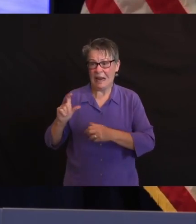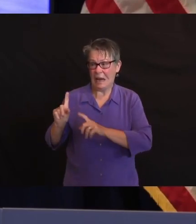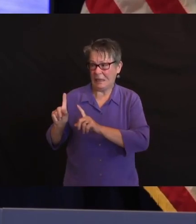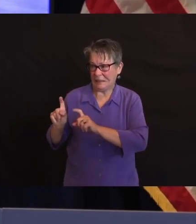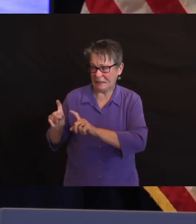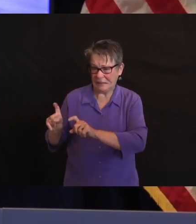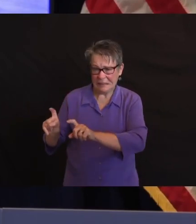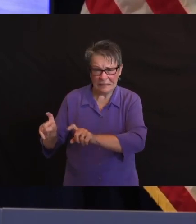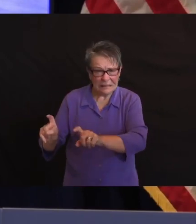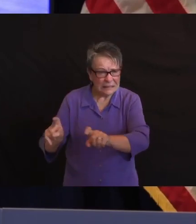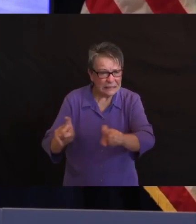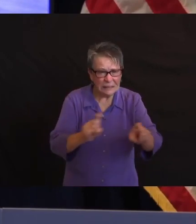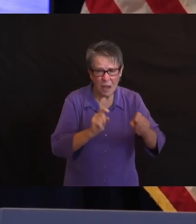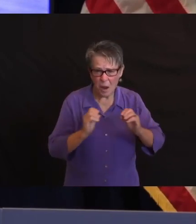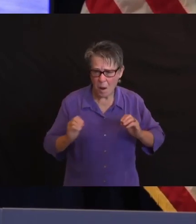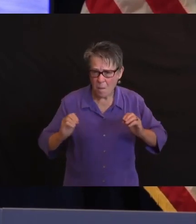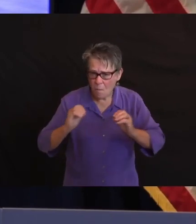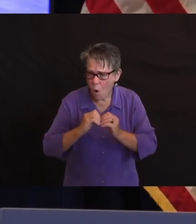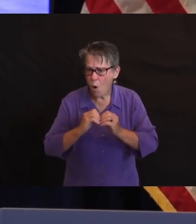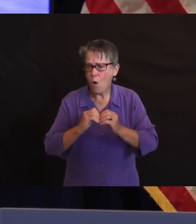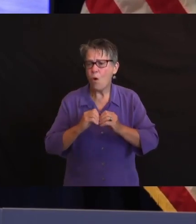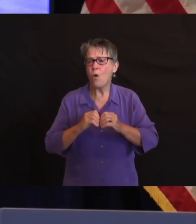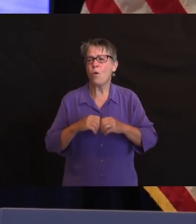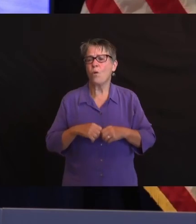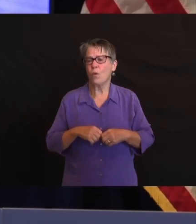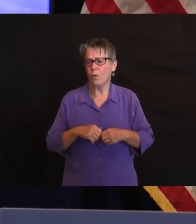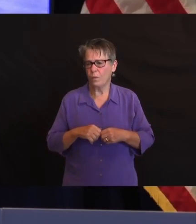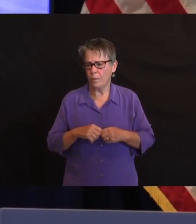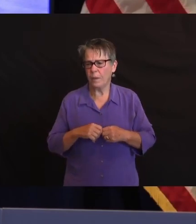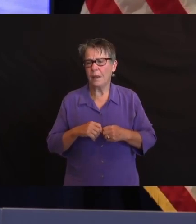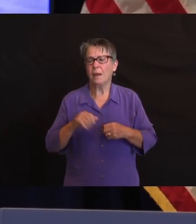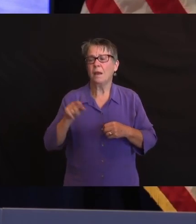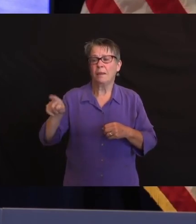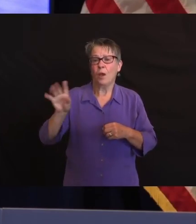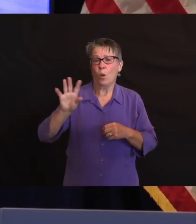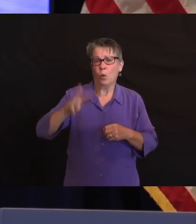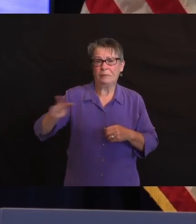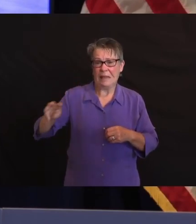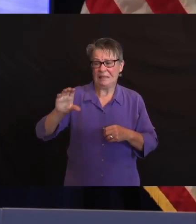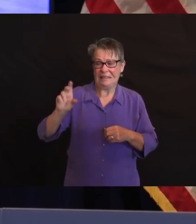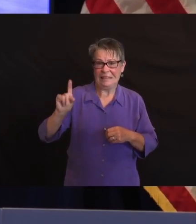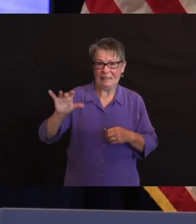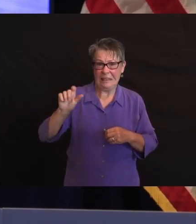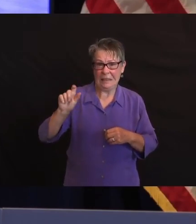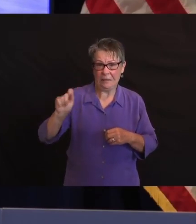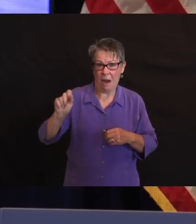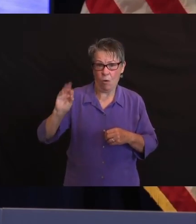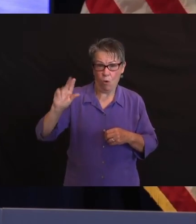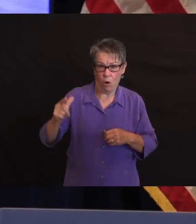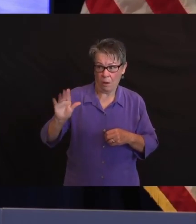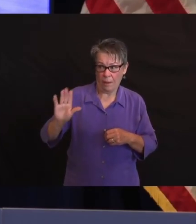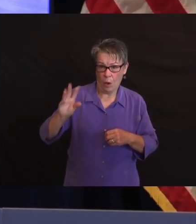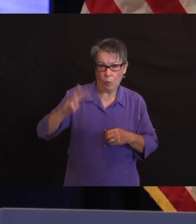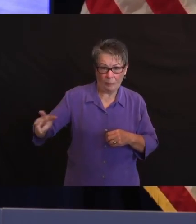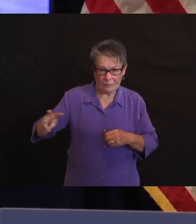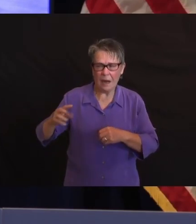website. I would like to give you some further information about the Abbott BinaxNOW test. It is